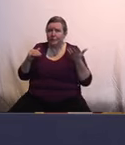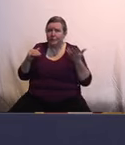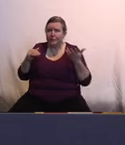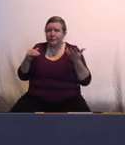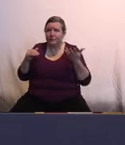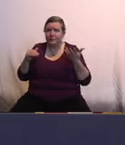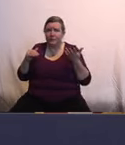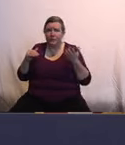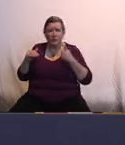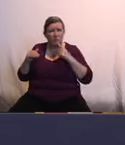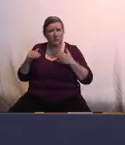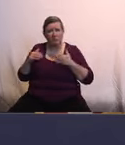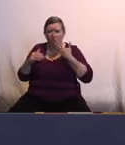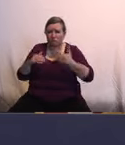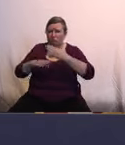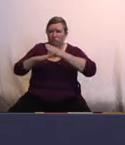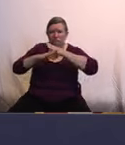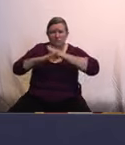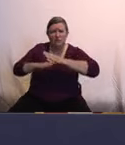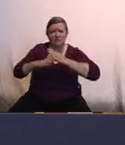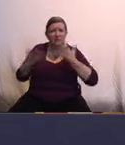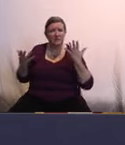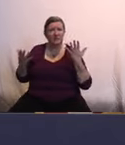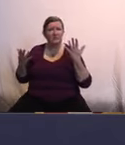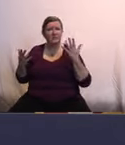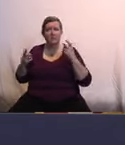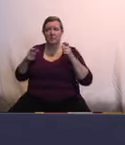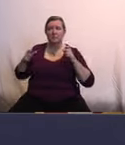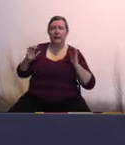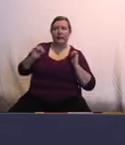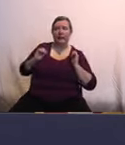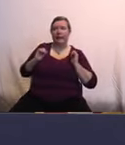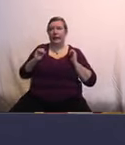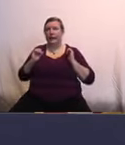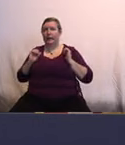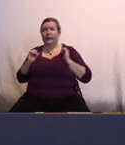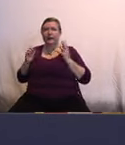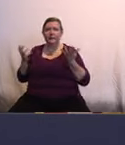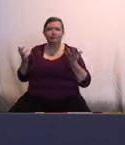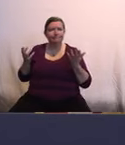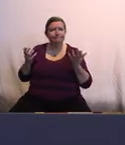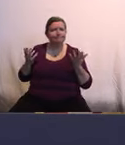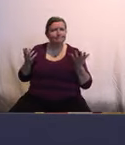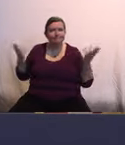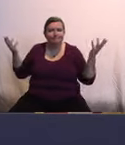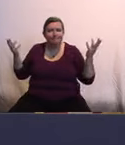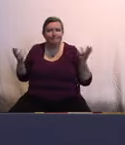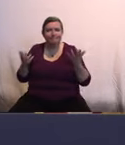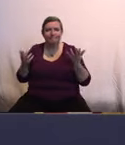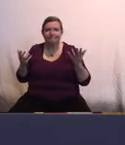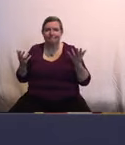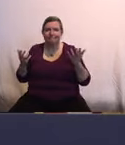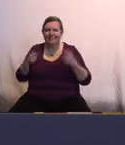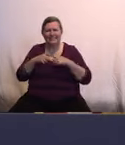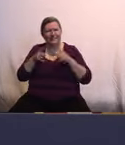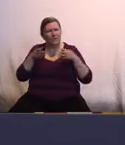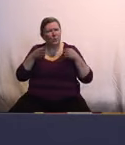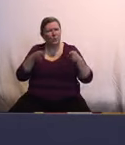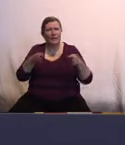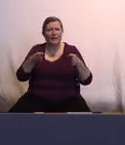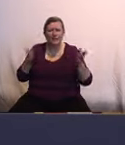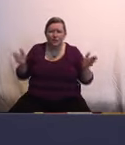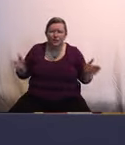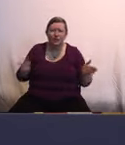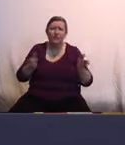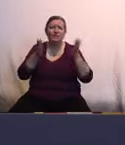that the booster gives us. So we've been going at this from a lot of different angles. I would not take anything off the table in terms of a